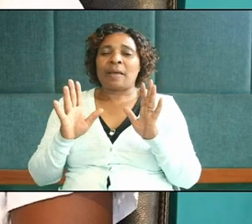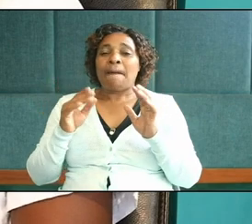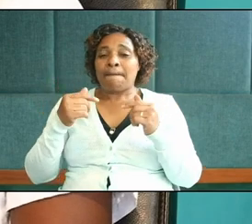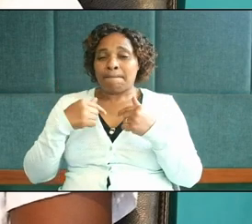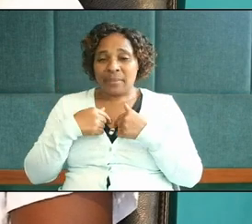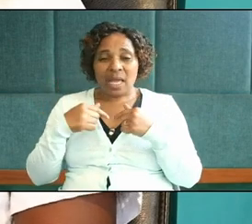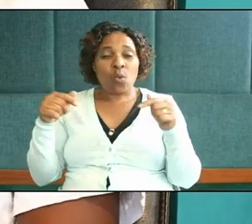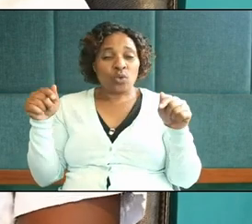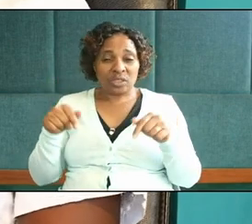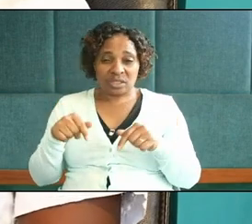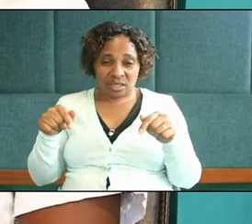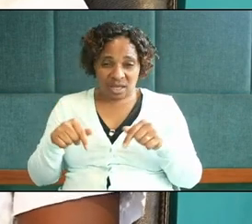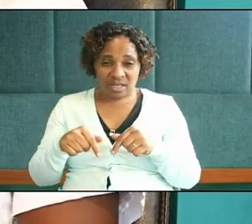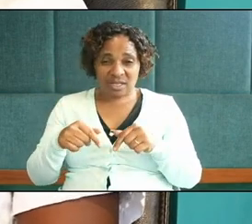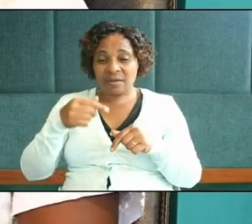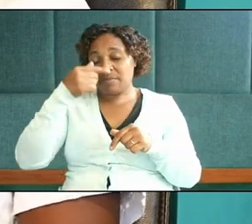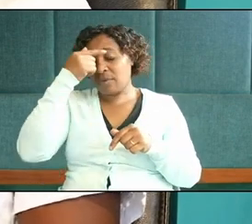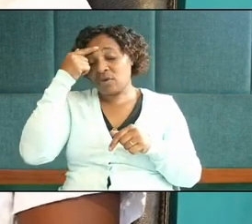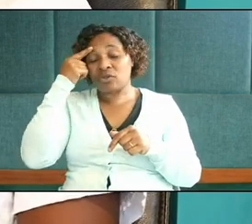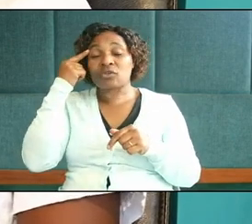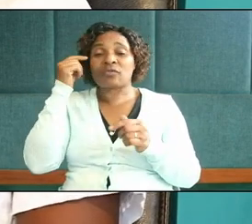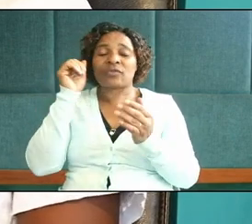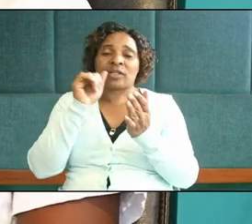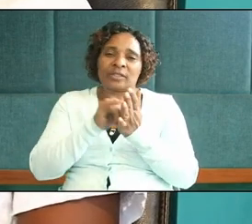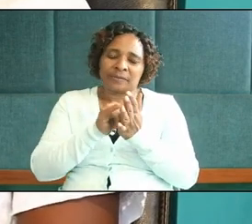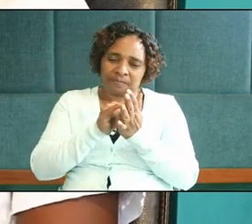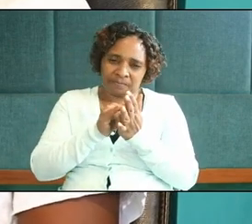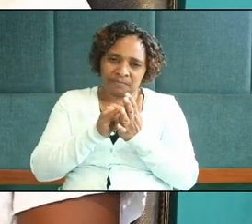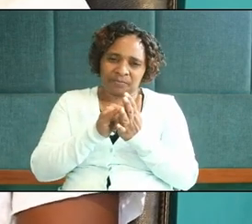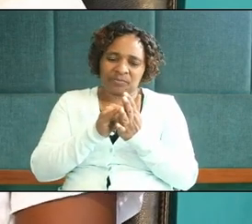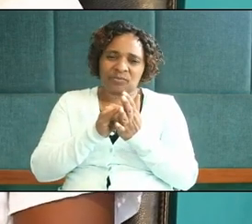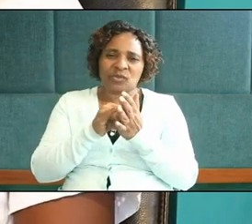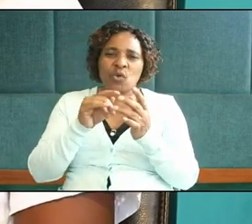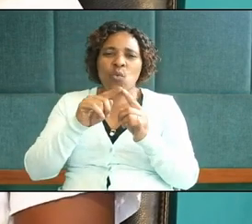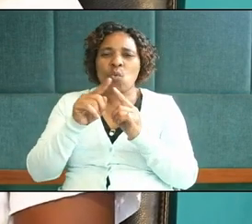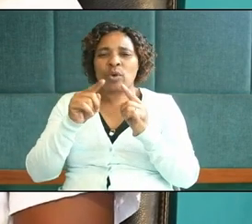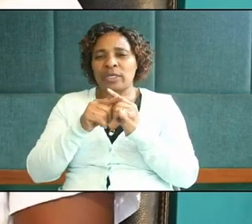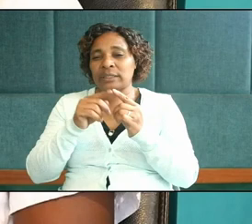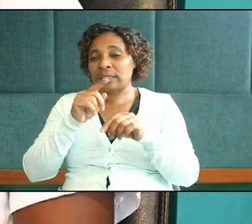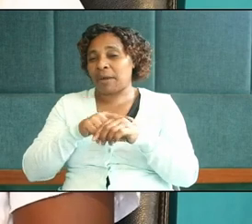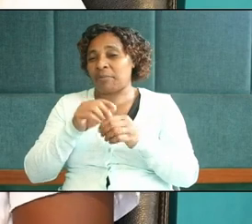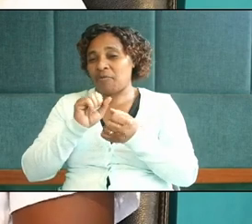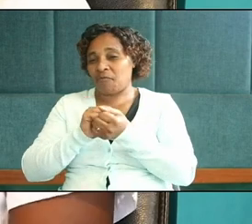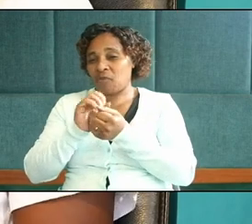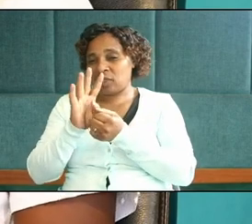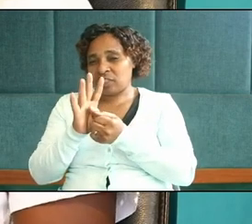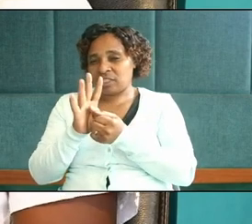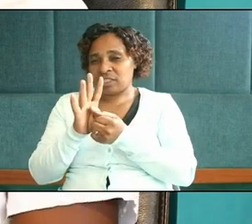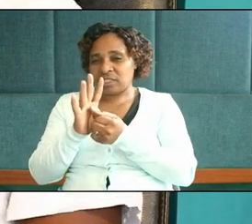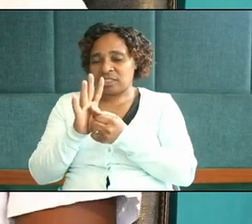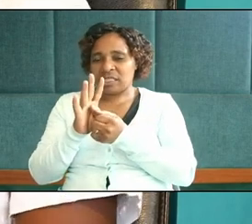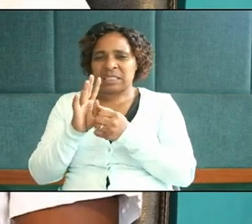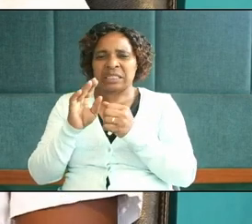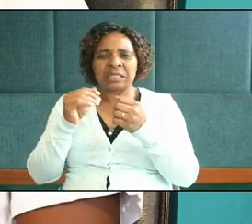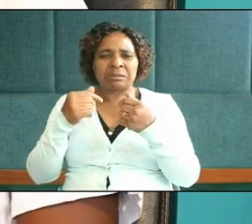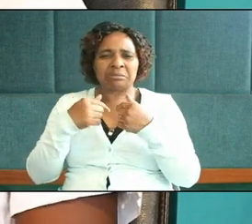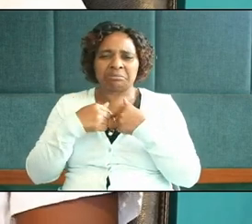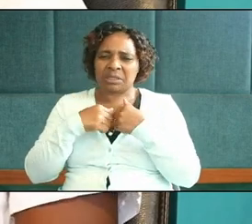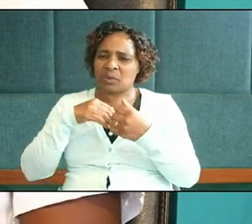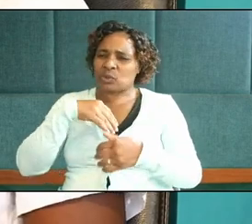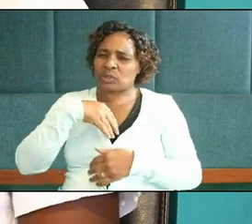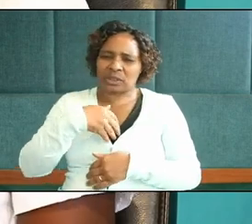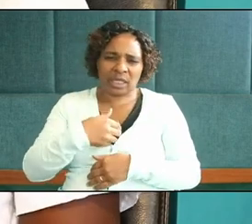so scared. So because of that, when I was 14, I sort of rebelled. Mm. I was